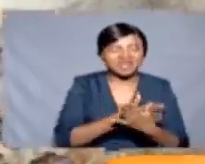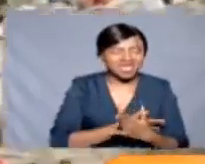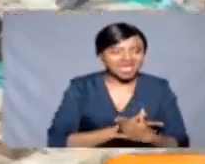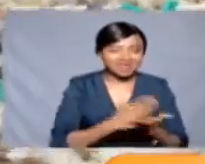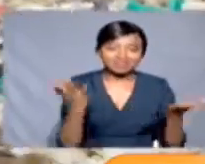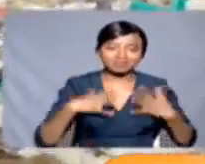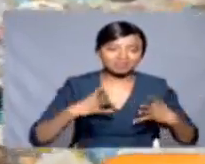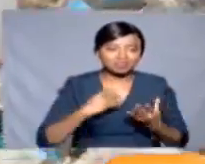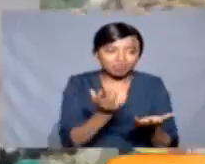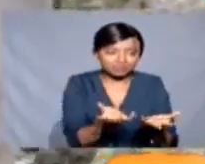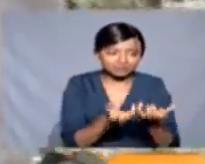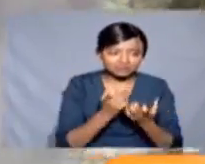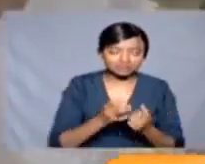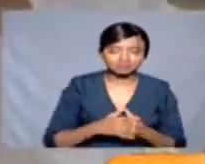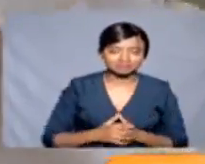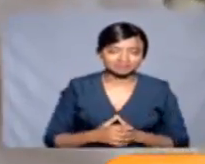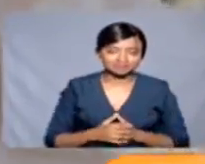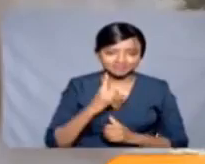trash workers might need.